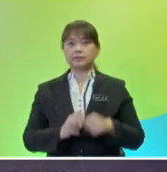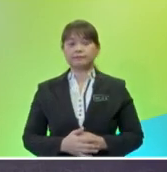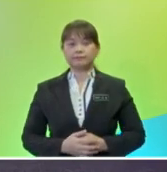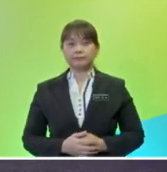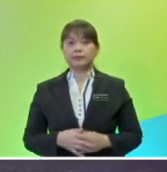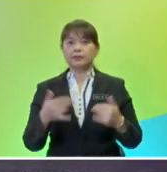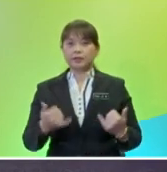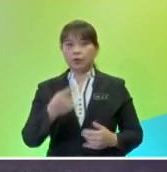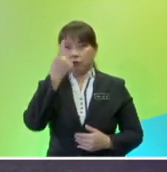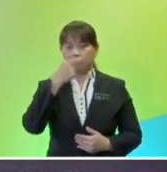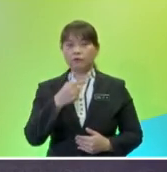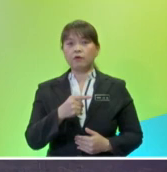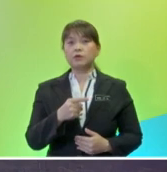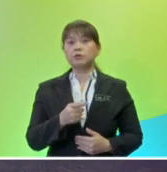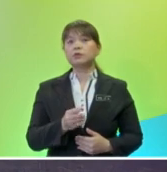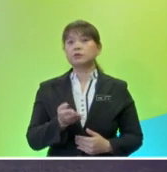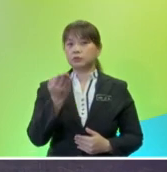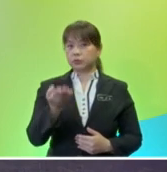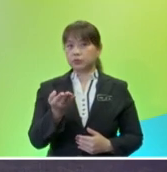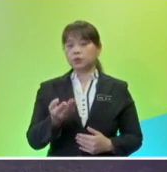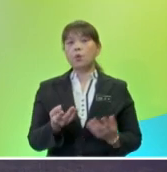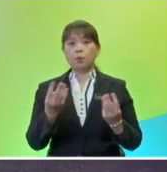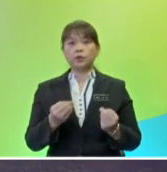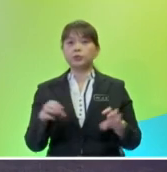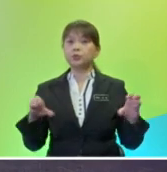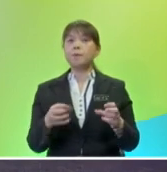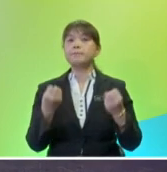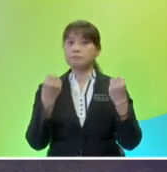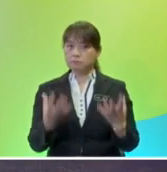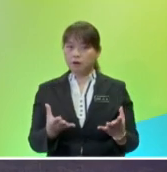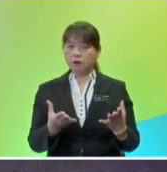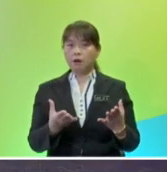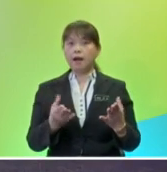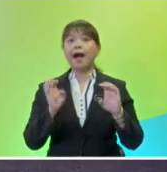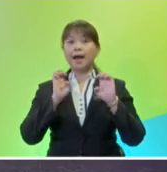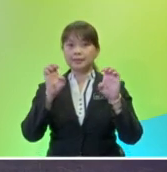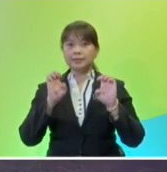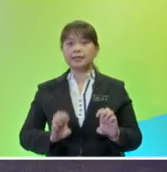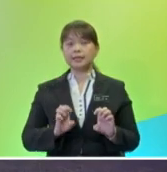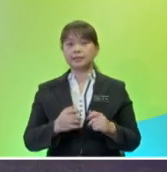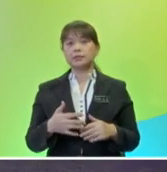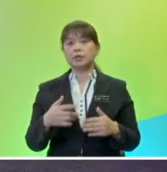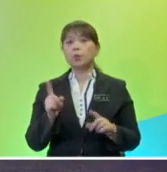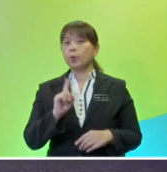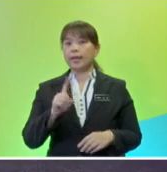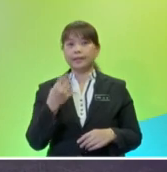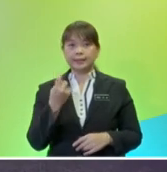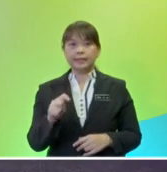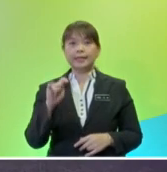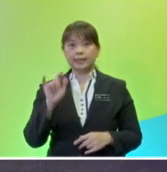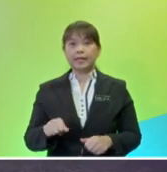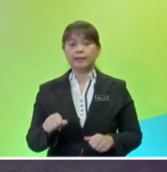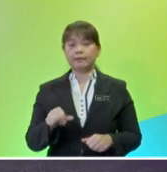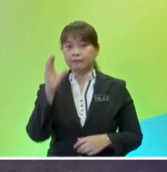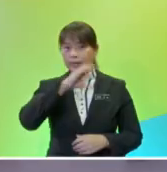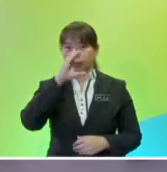Now, for those of you watching, perhaps they want to do more exercises for today's class. Where can they go to? Okay, you can always open